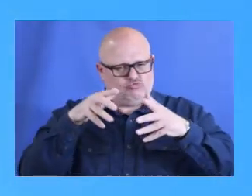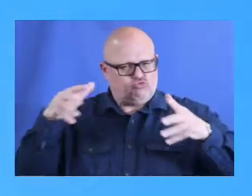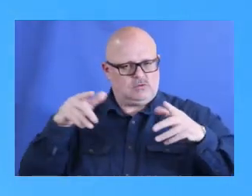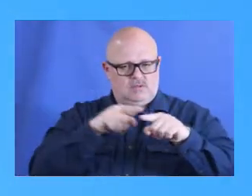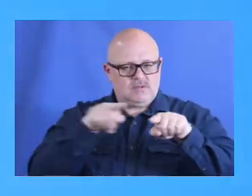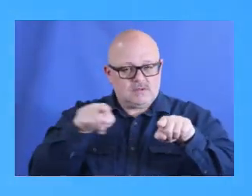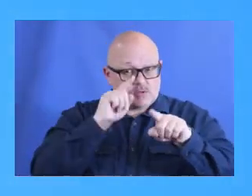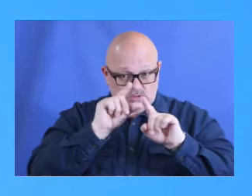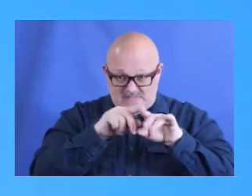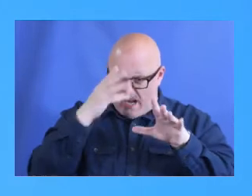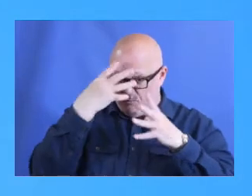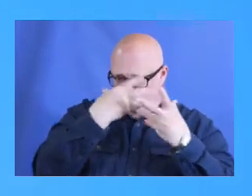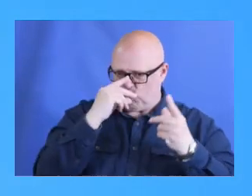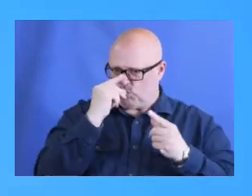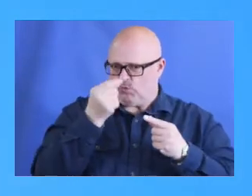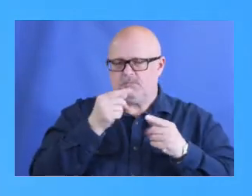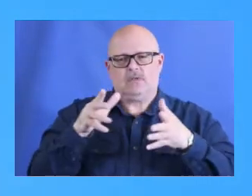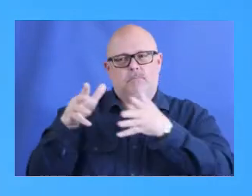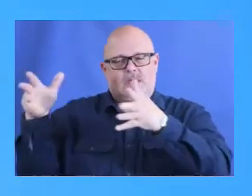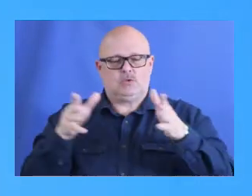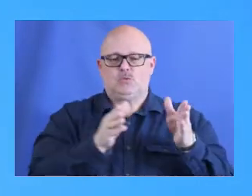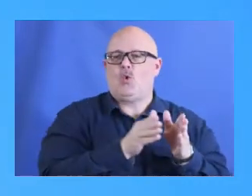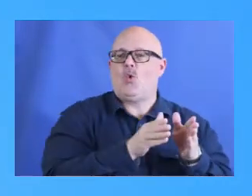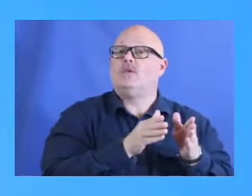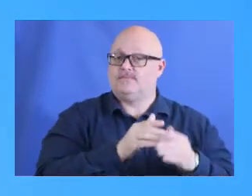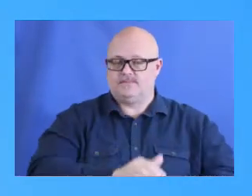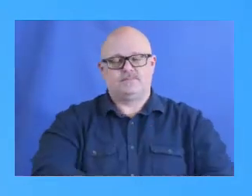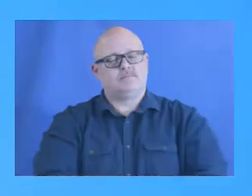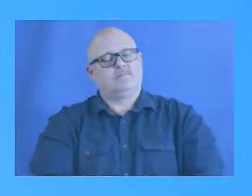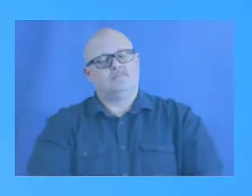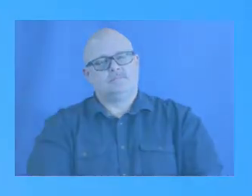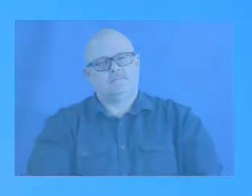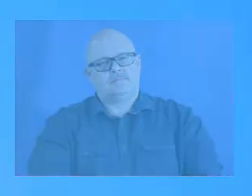kestrel hovering in the air, looking for its next meal.